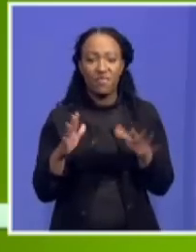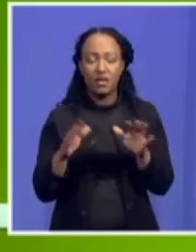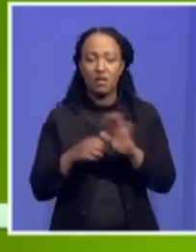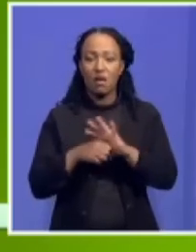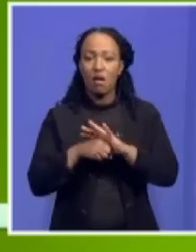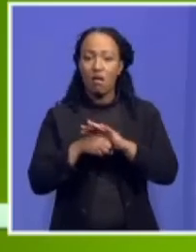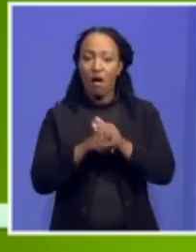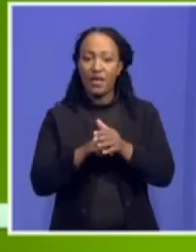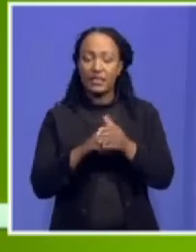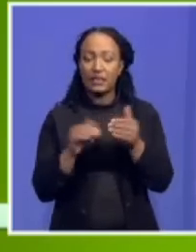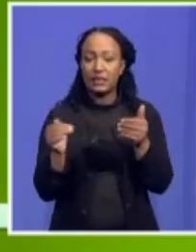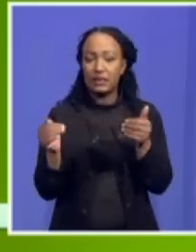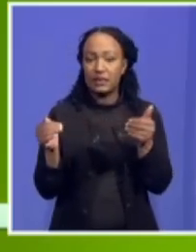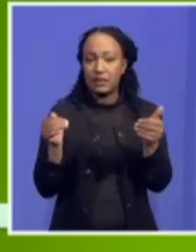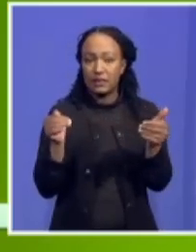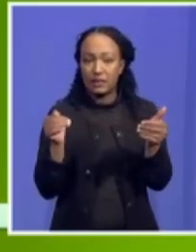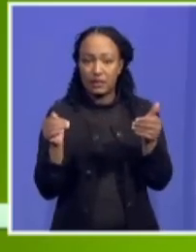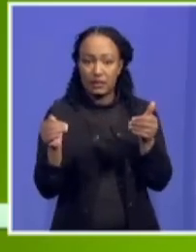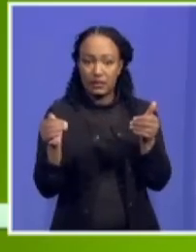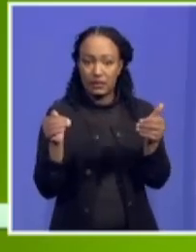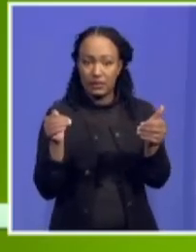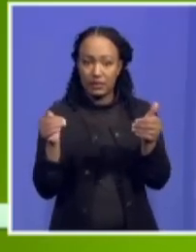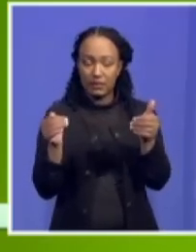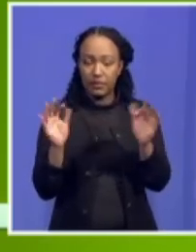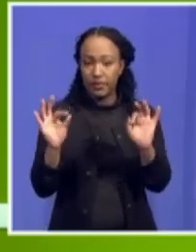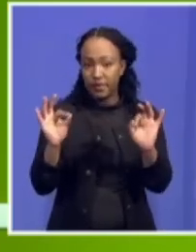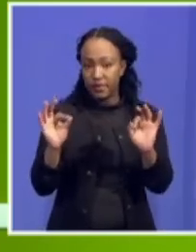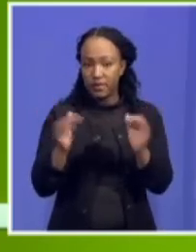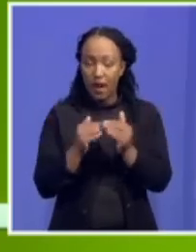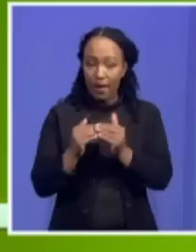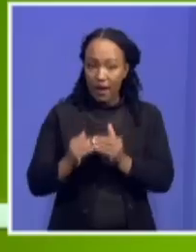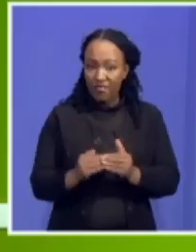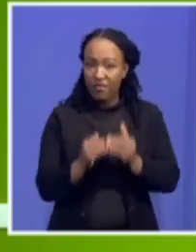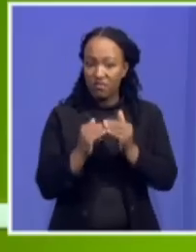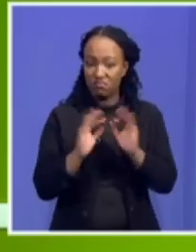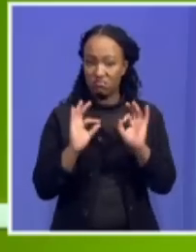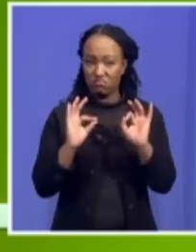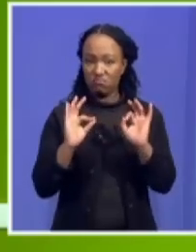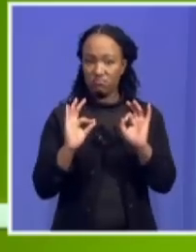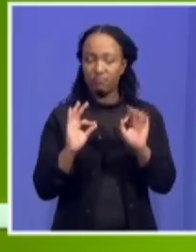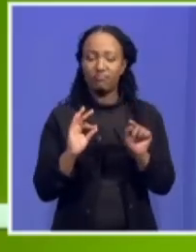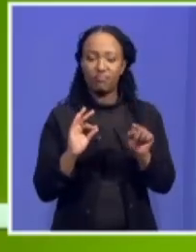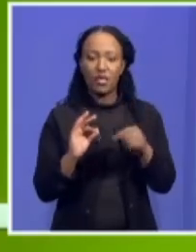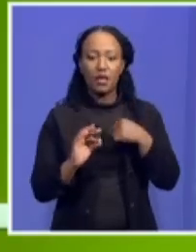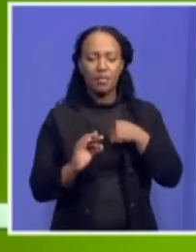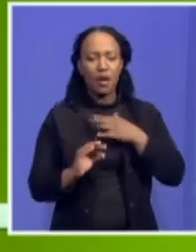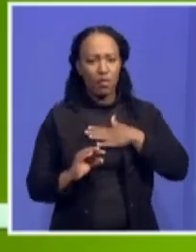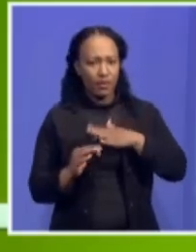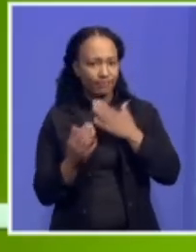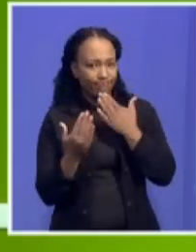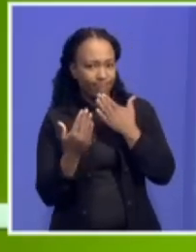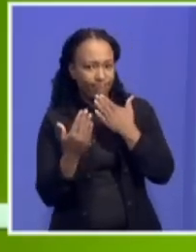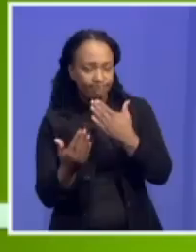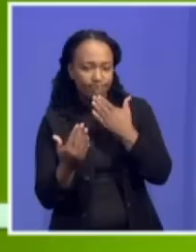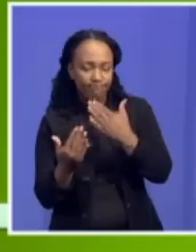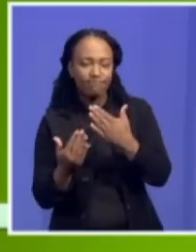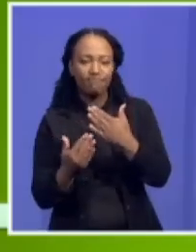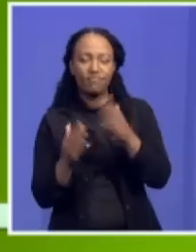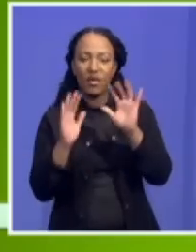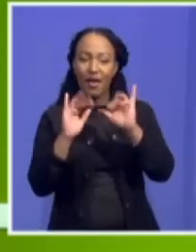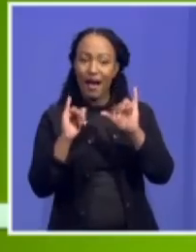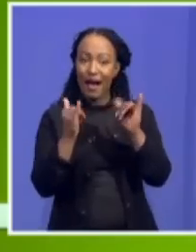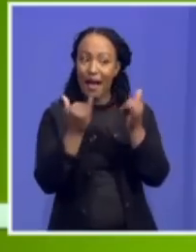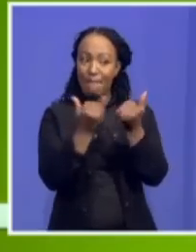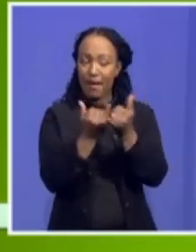COVID-19 pandemic carefully and systematically. And I'd like to thank mining companies for